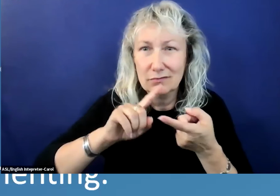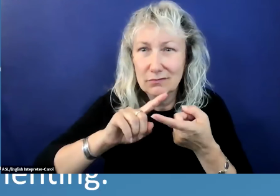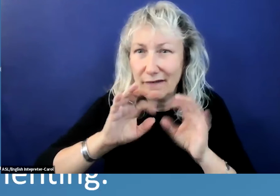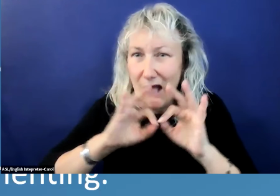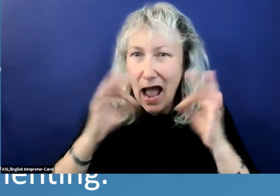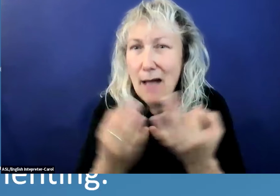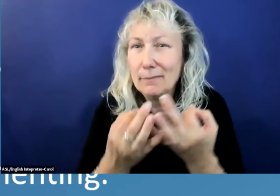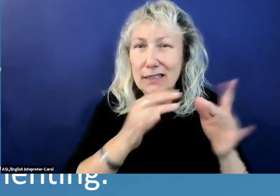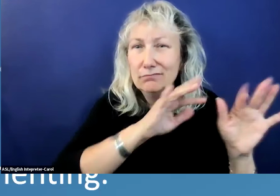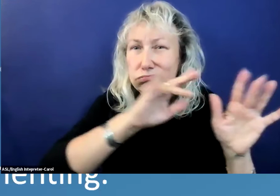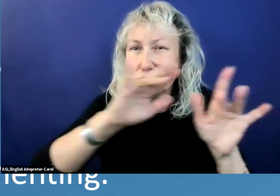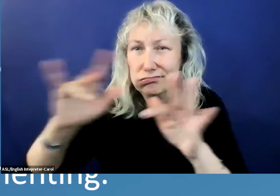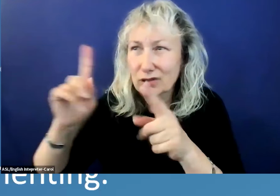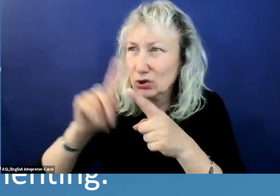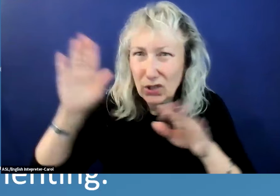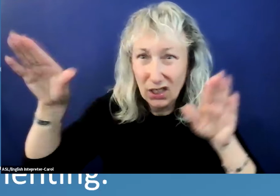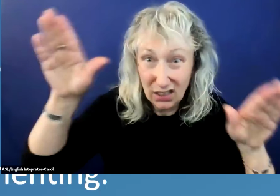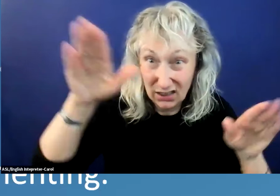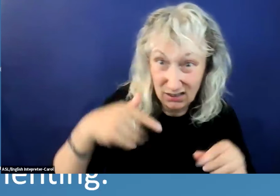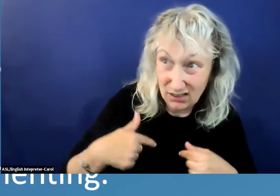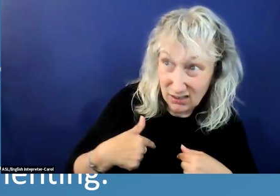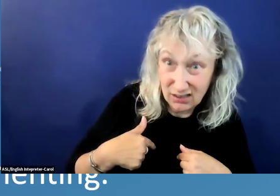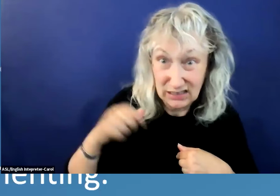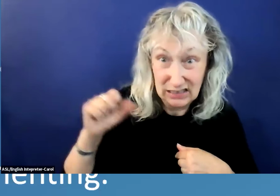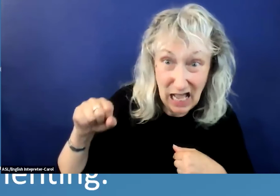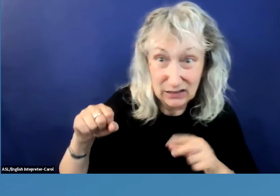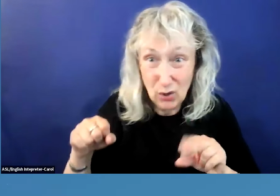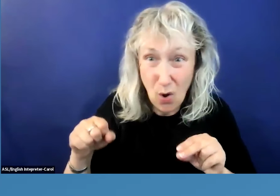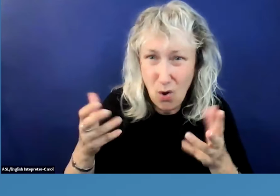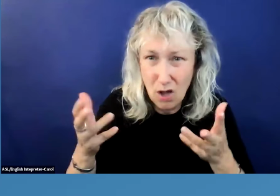you navigate that difficult time. Next slide.